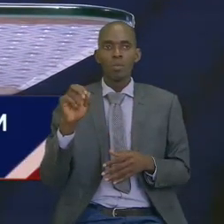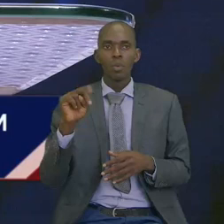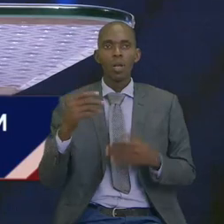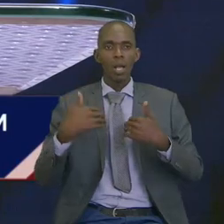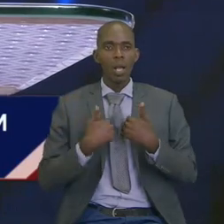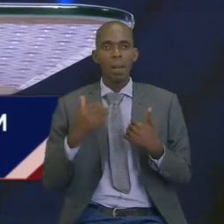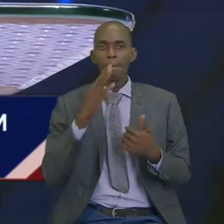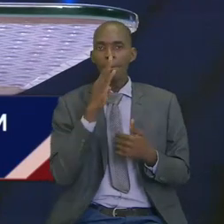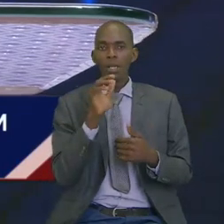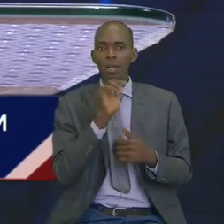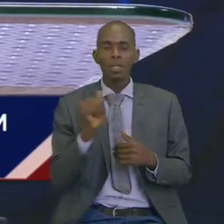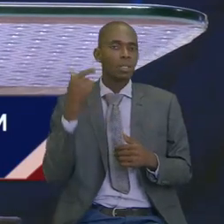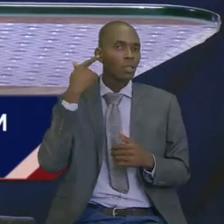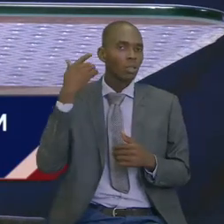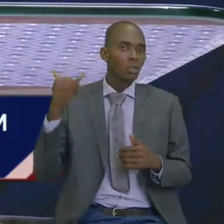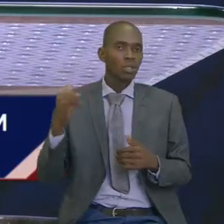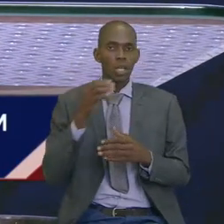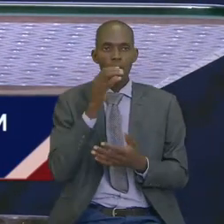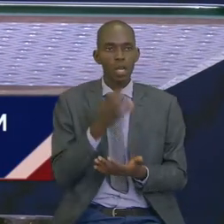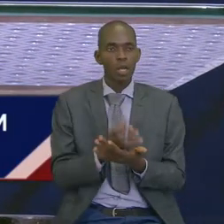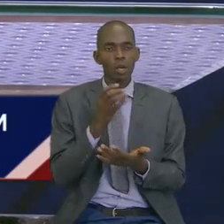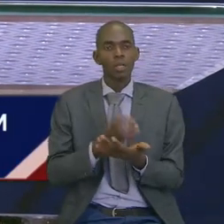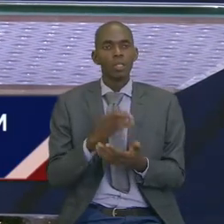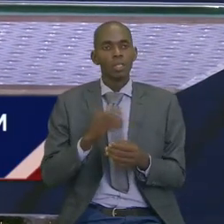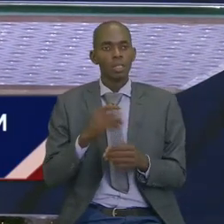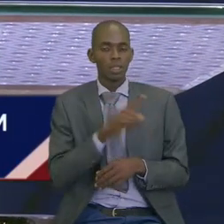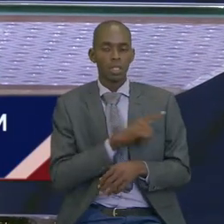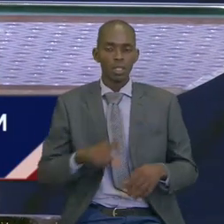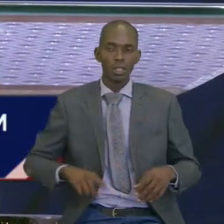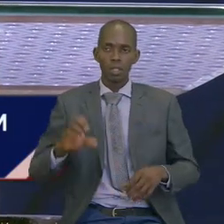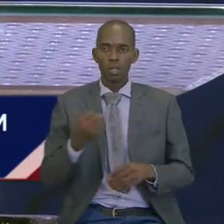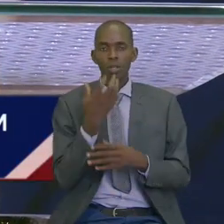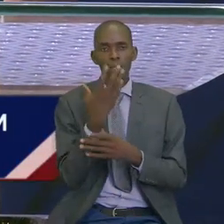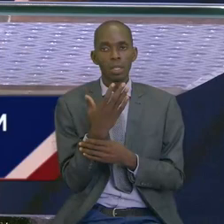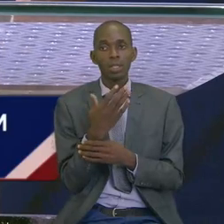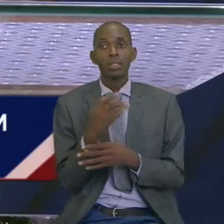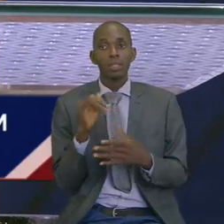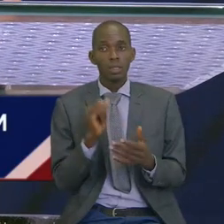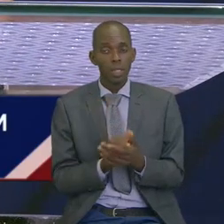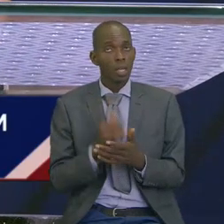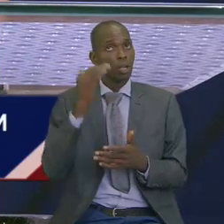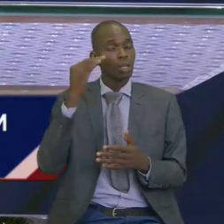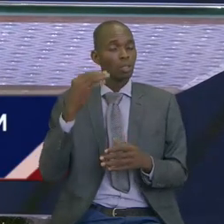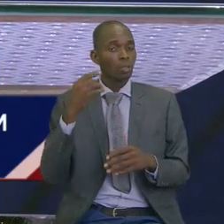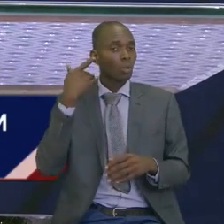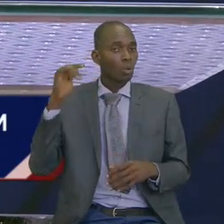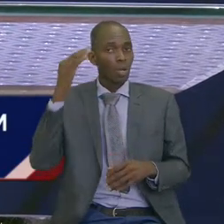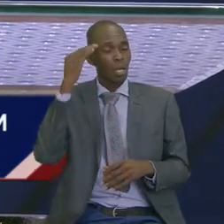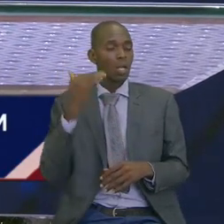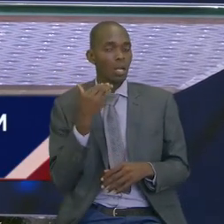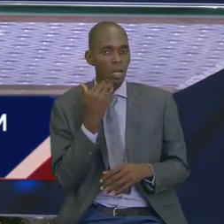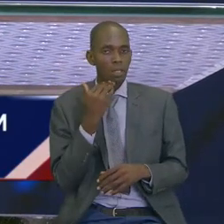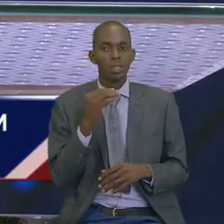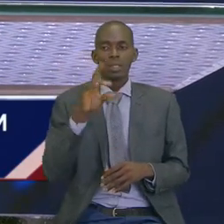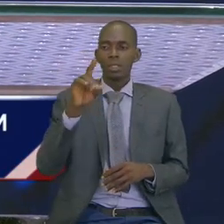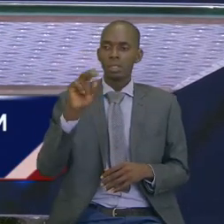that, look at that. That hedge of gold, Daniel said, that's Babylon. Isaiah said, that's Babylon. And Jeremiah